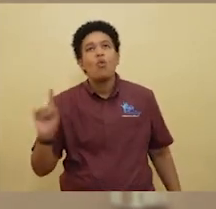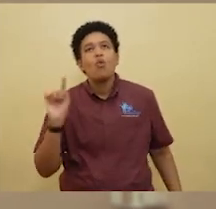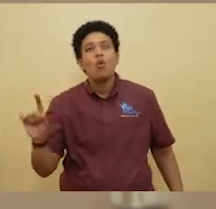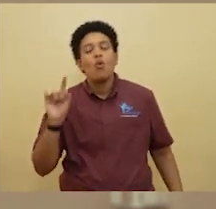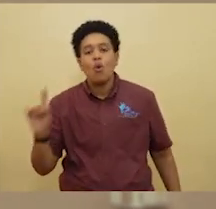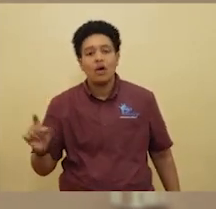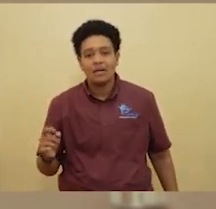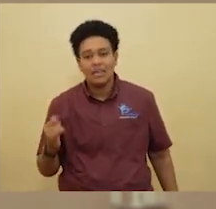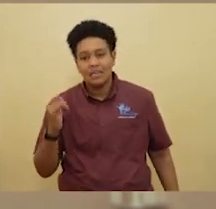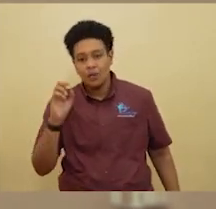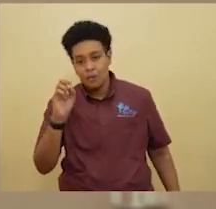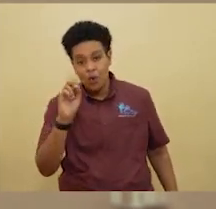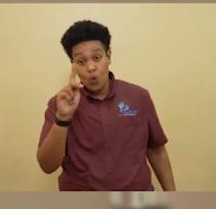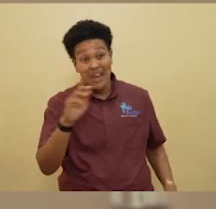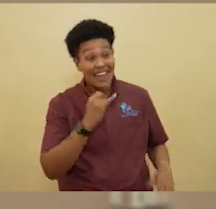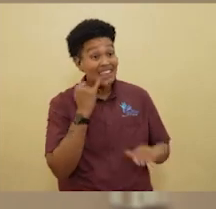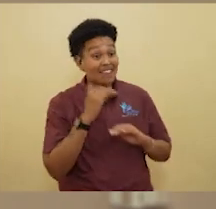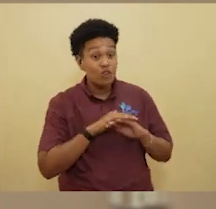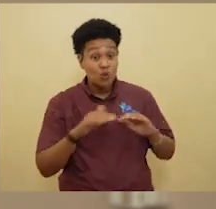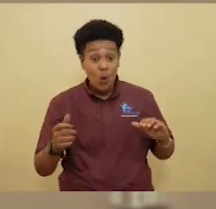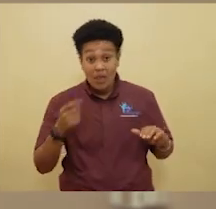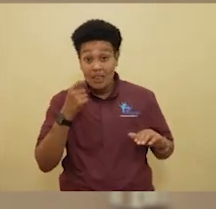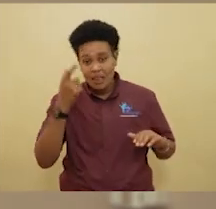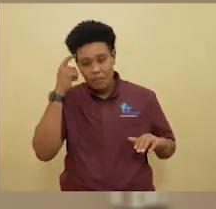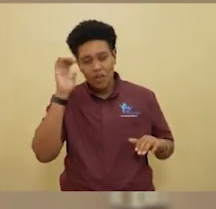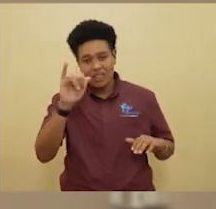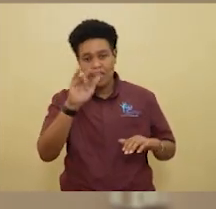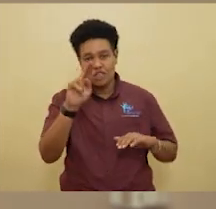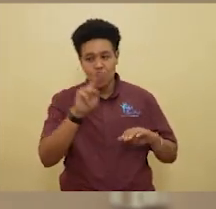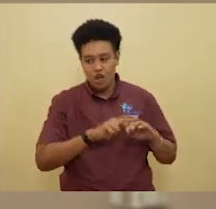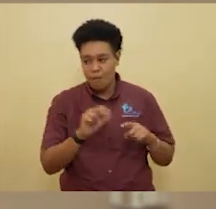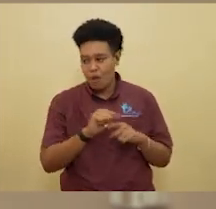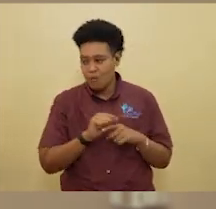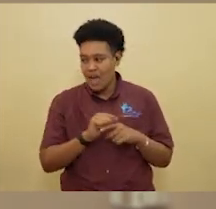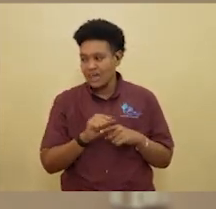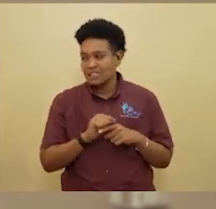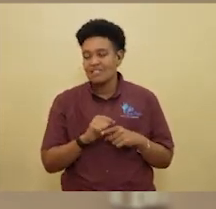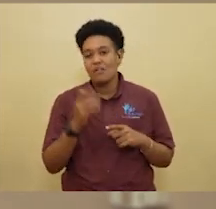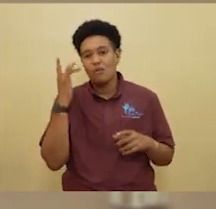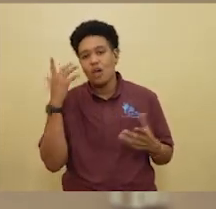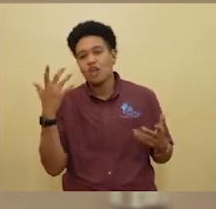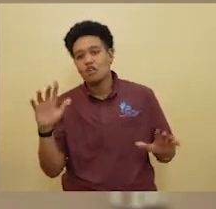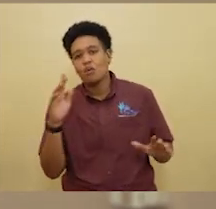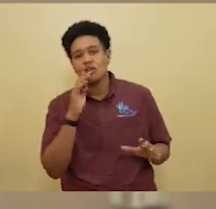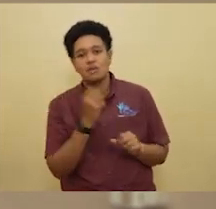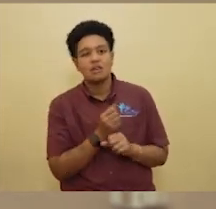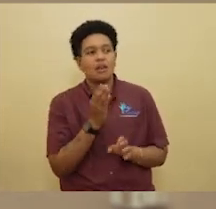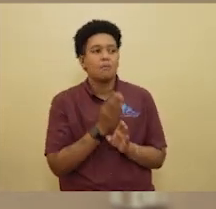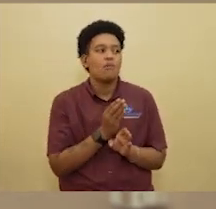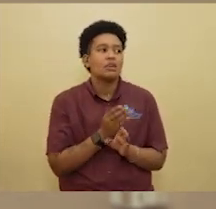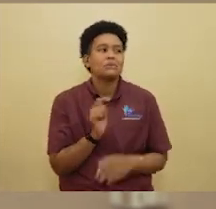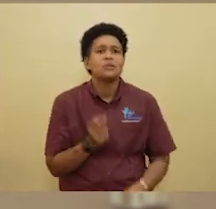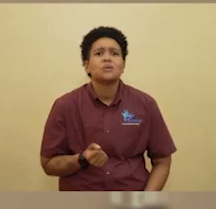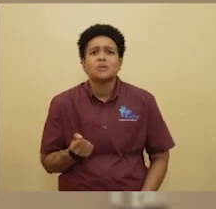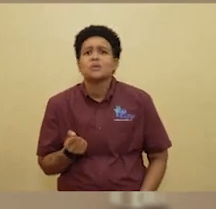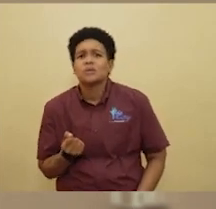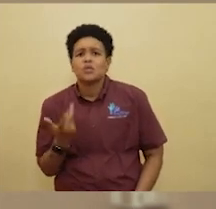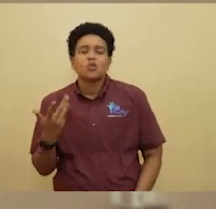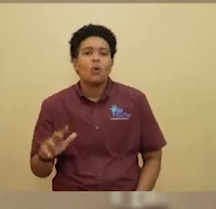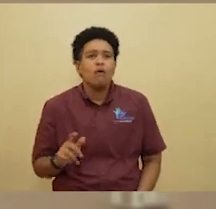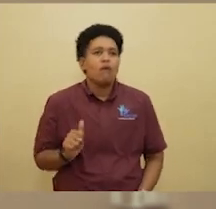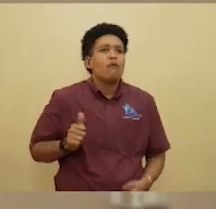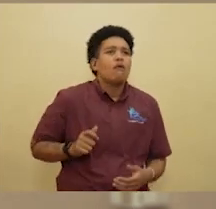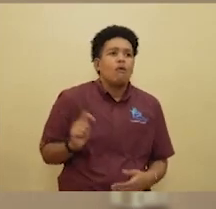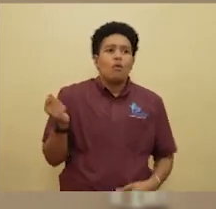if you don't take your medication because that's your normal practice, because you don't want to get caught on the bus or something. But